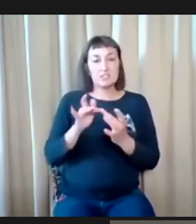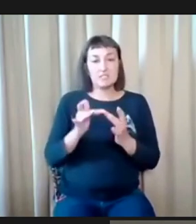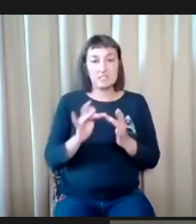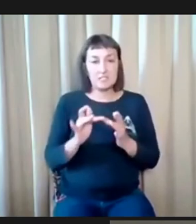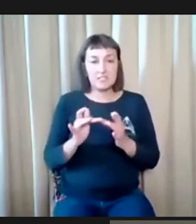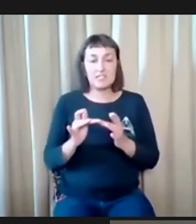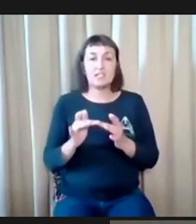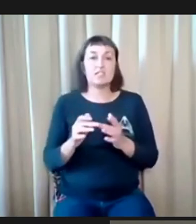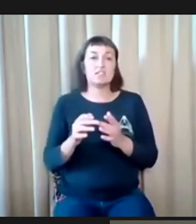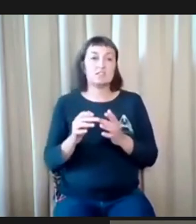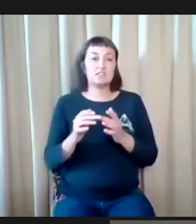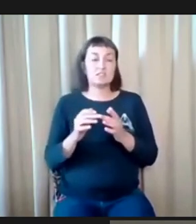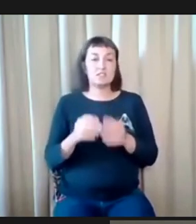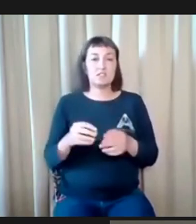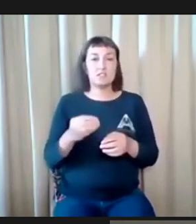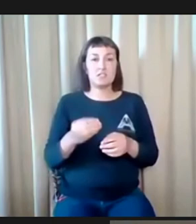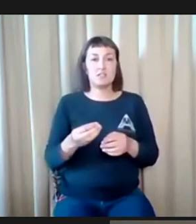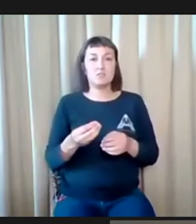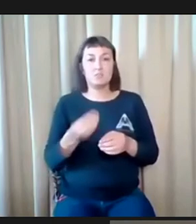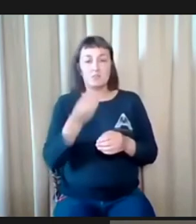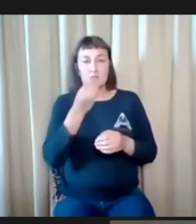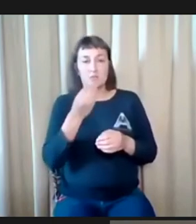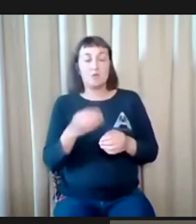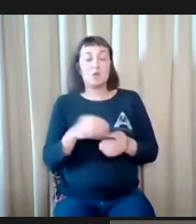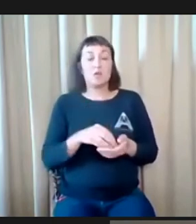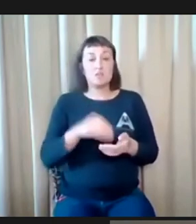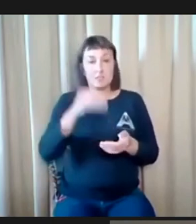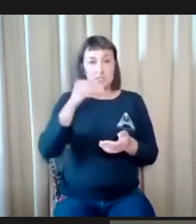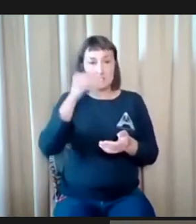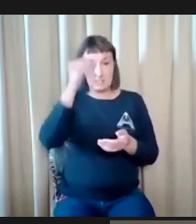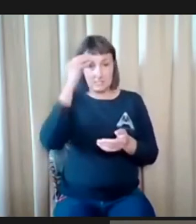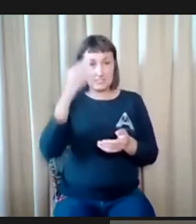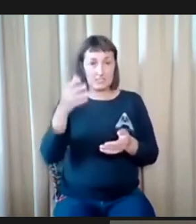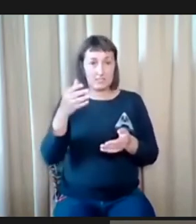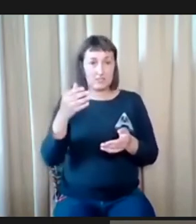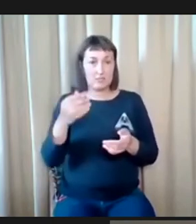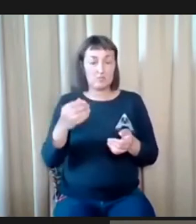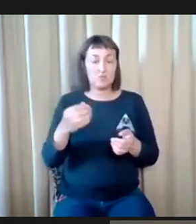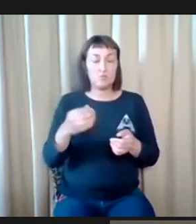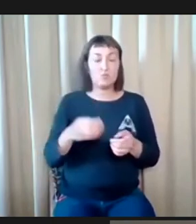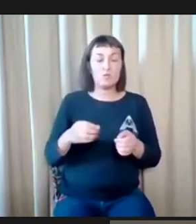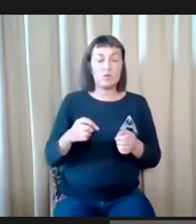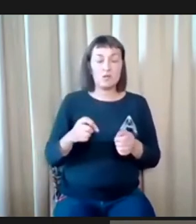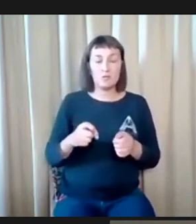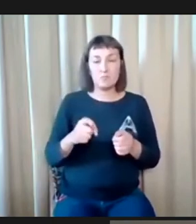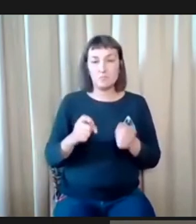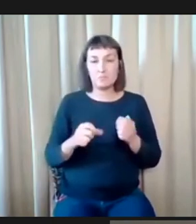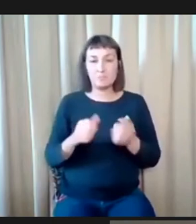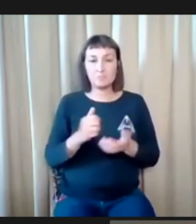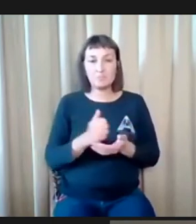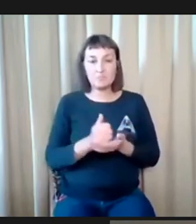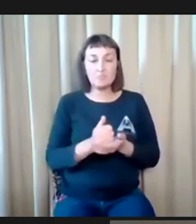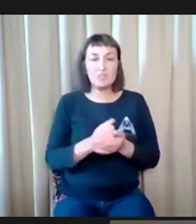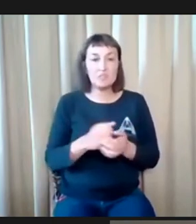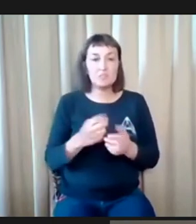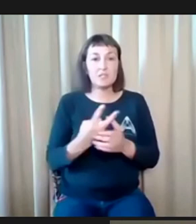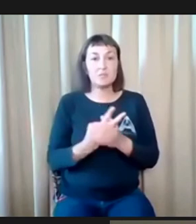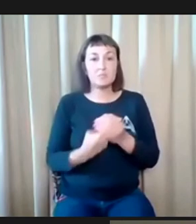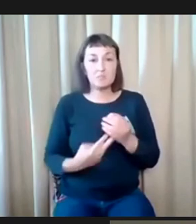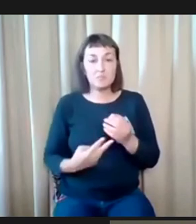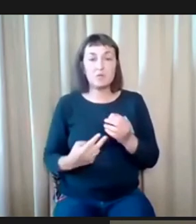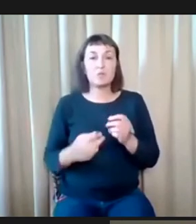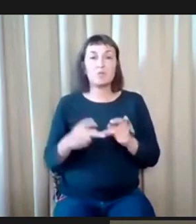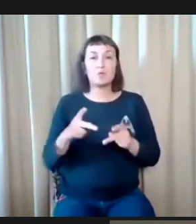big lesson we learned here. No, it wasn't a lesson we learned. It was something that we, you know, found out was a huge supporter, that both sides of the aisle, you know, opposed